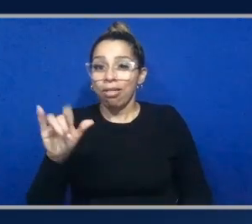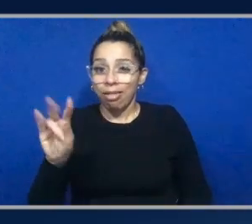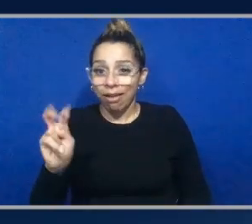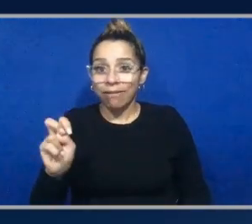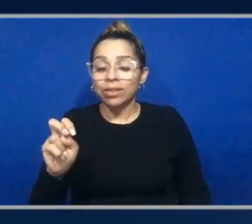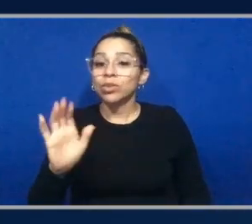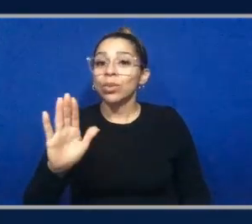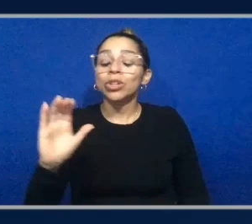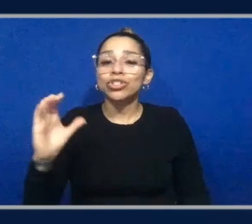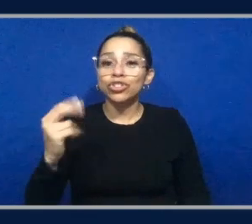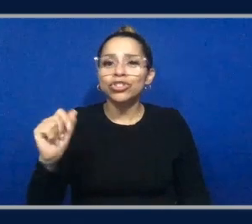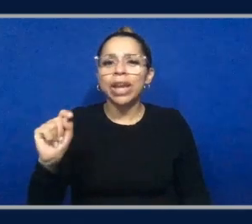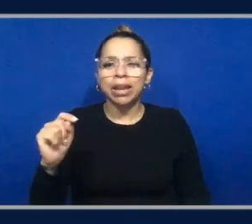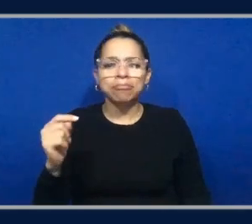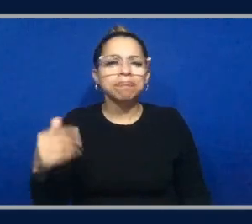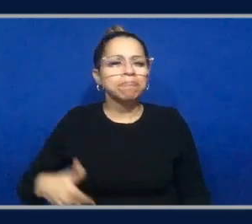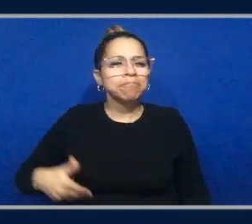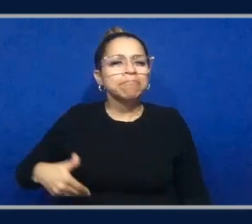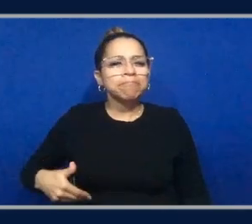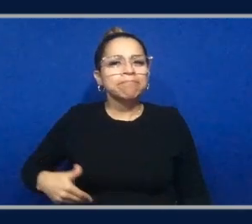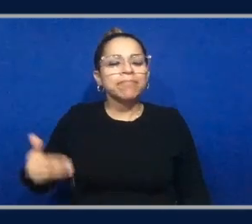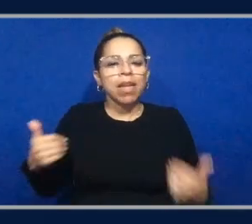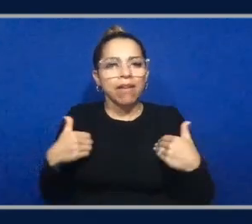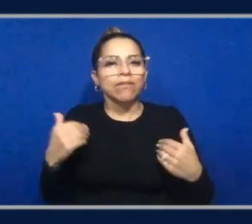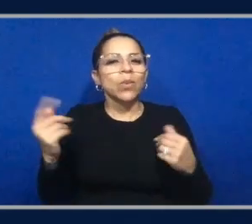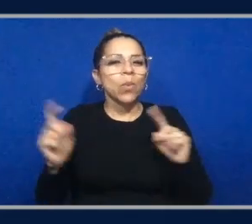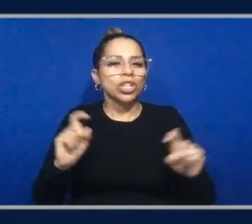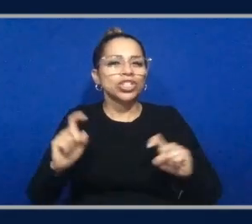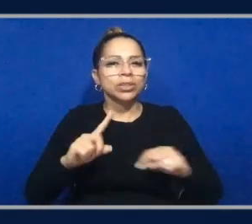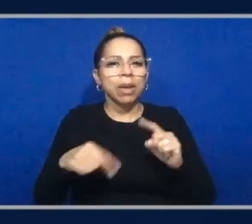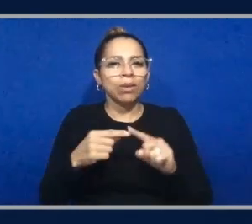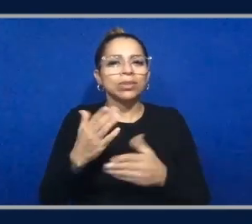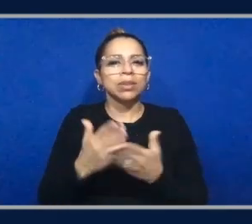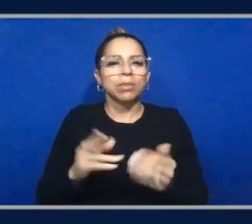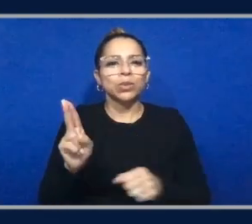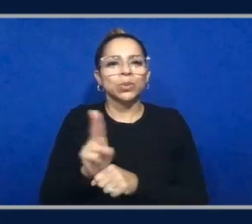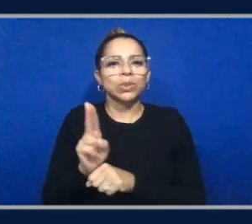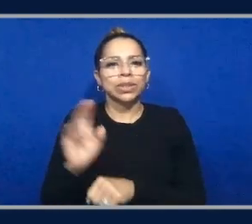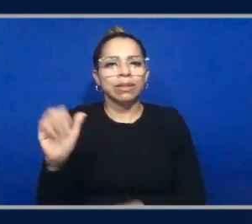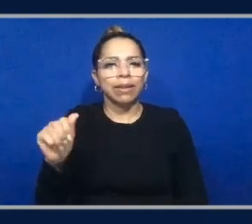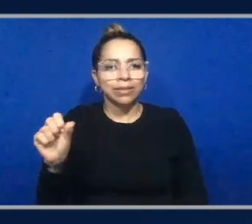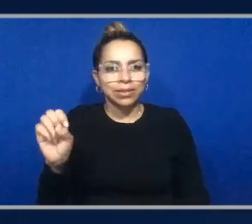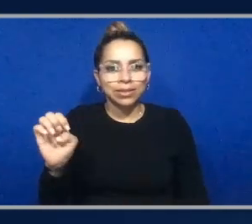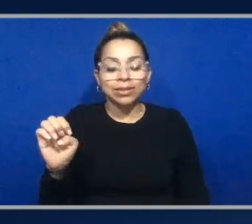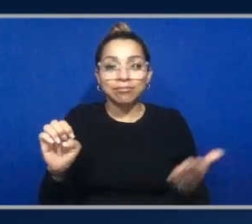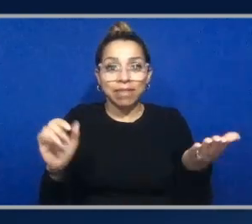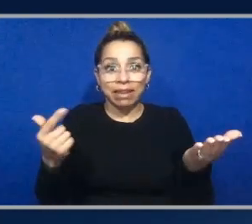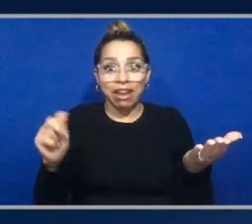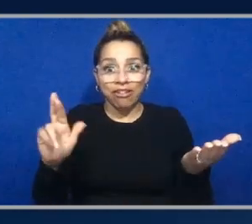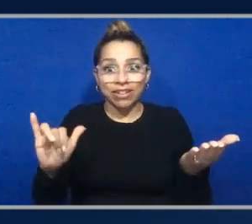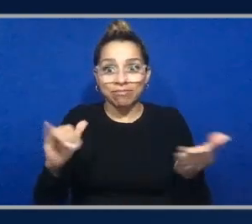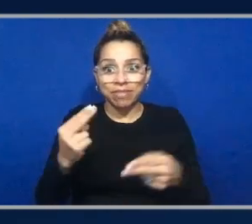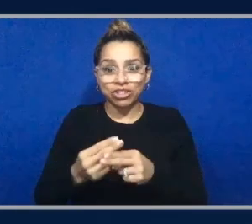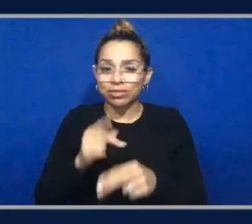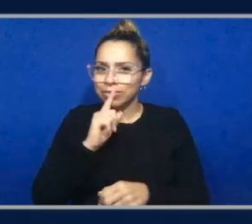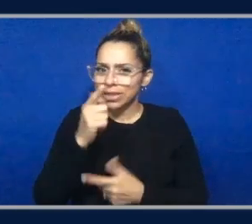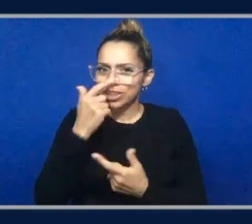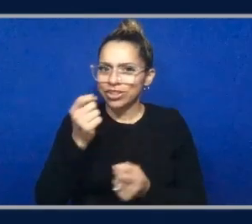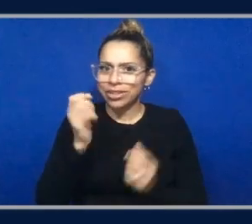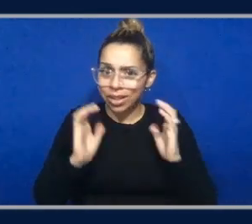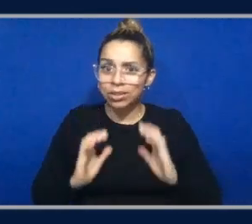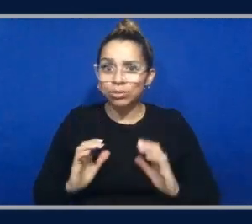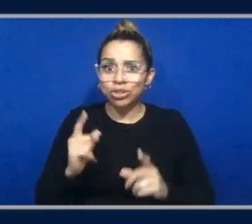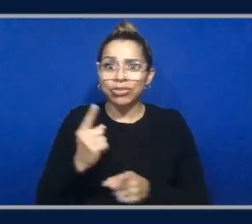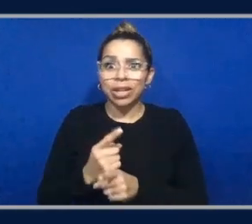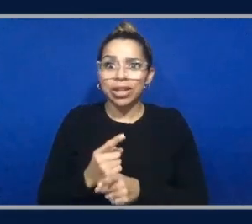some questions about some of these use cases. I'm sure, as Gary pointed out, it's a very interesting customer, right? Very, very